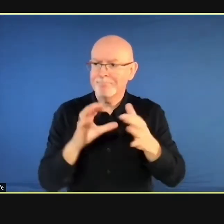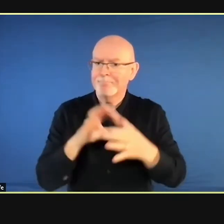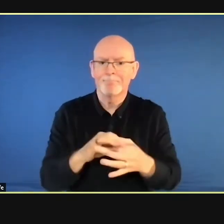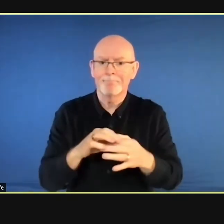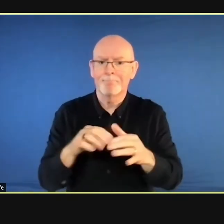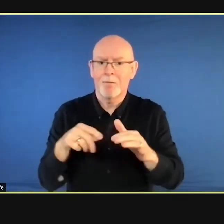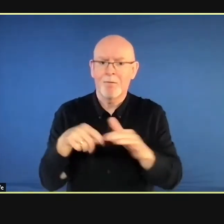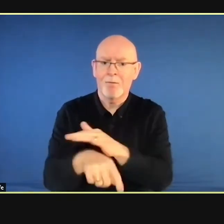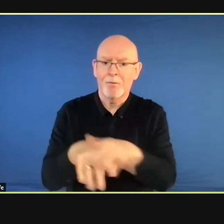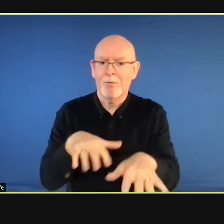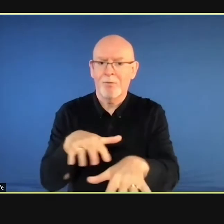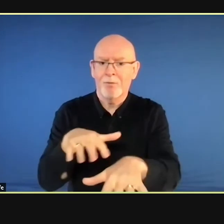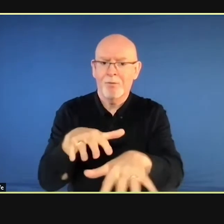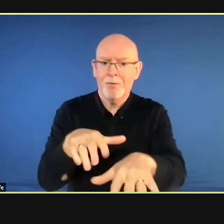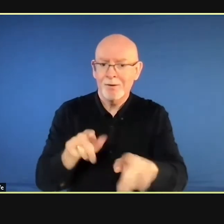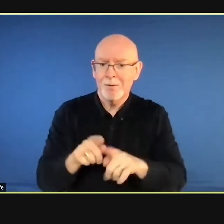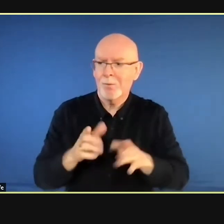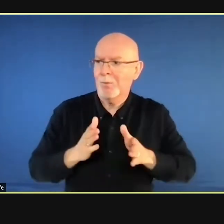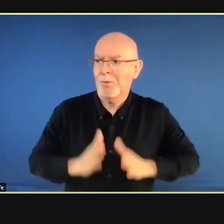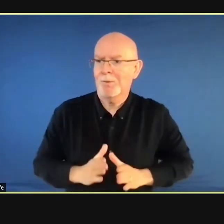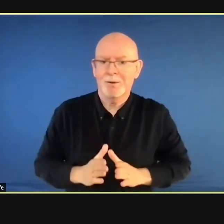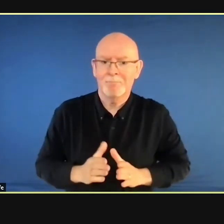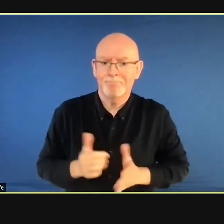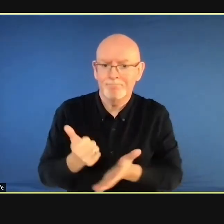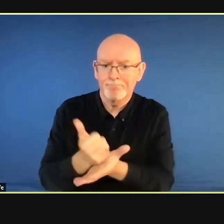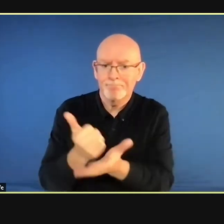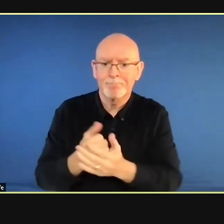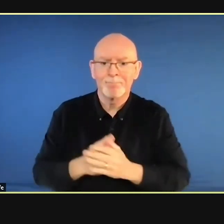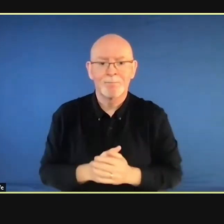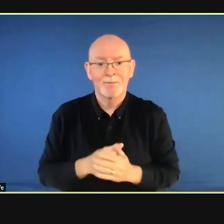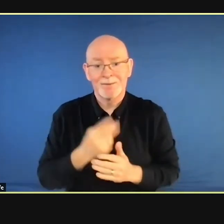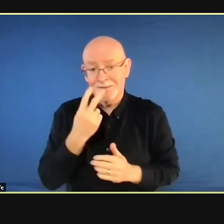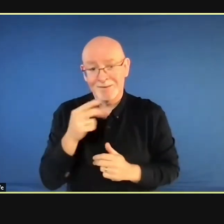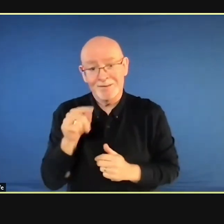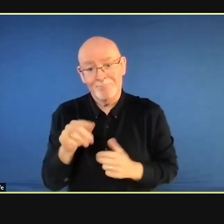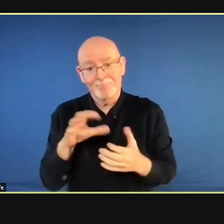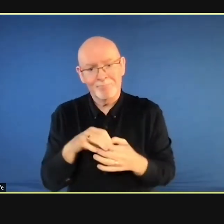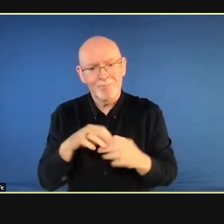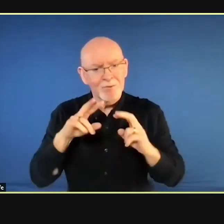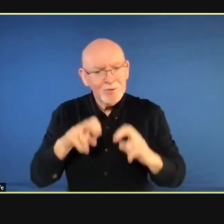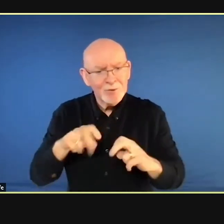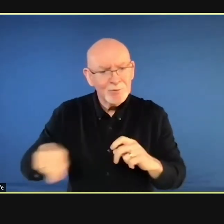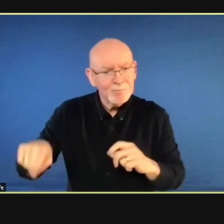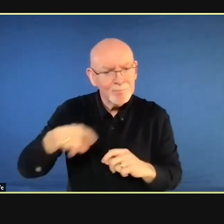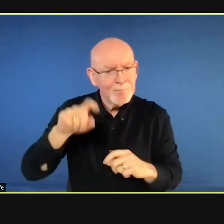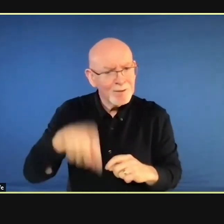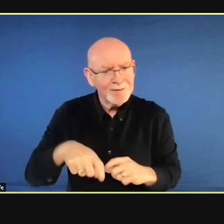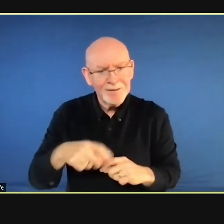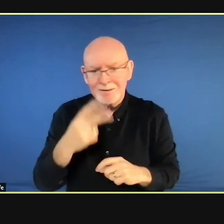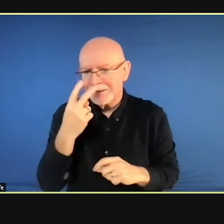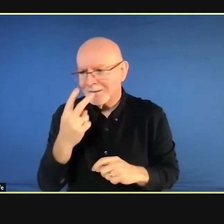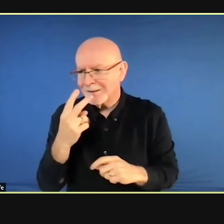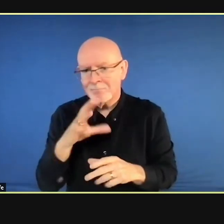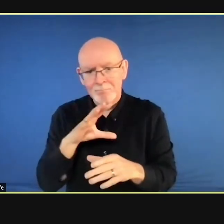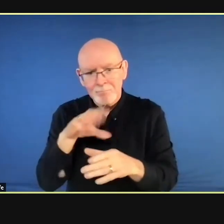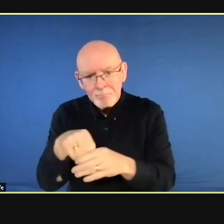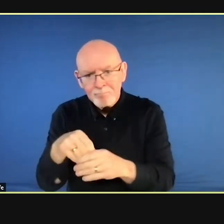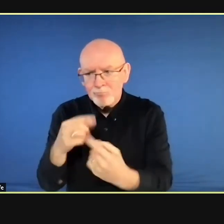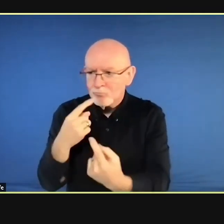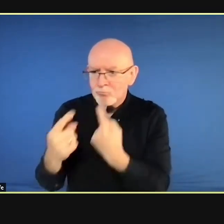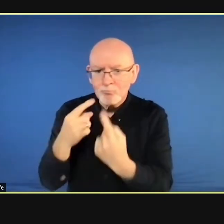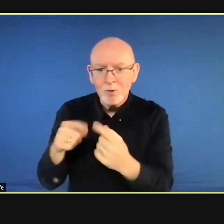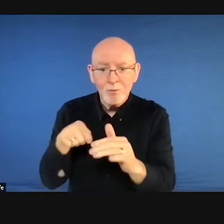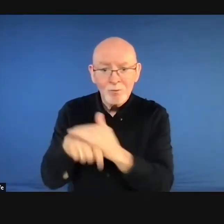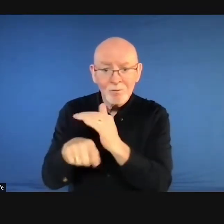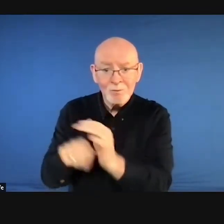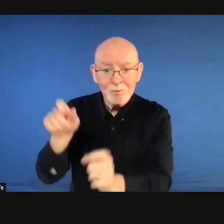displaced groups, and the communities that host them. The self-representation of refugees is a principle that has recently